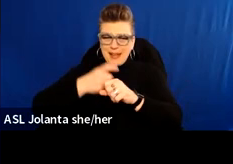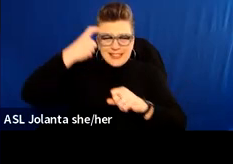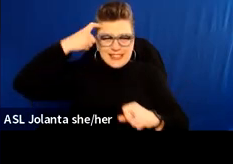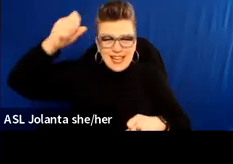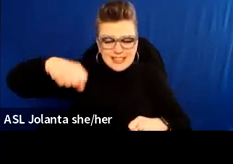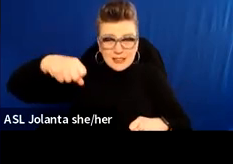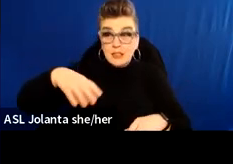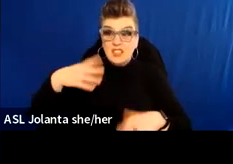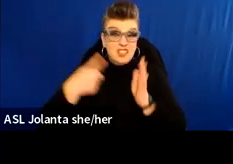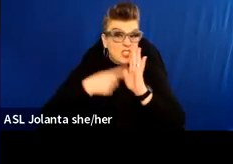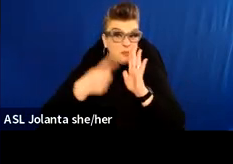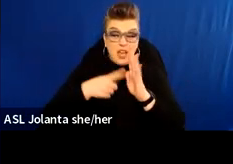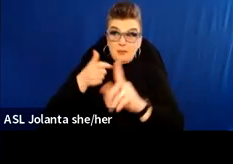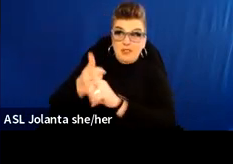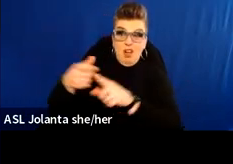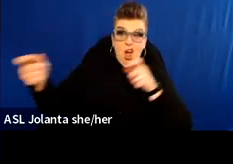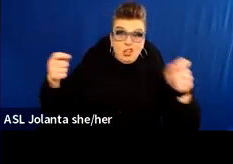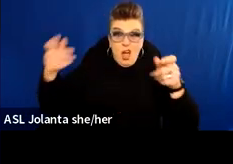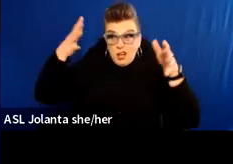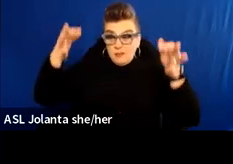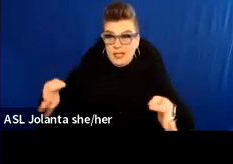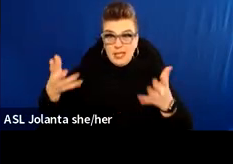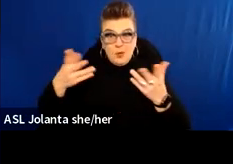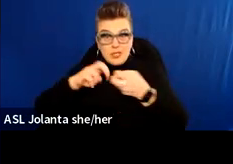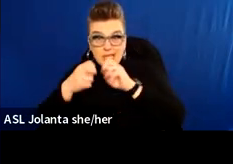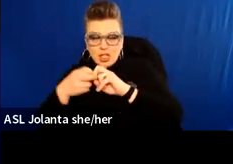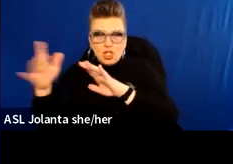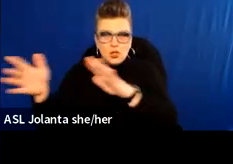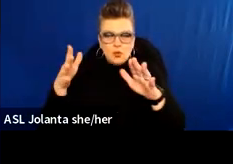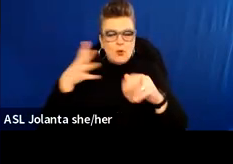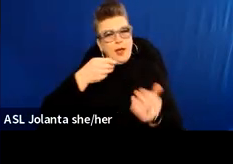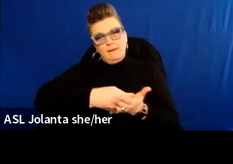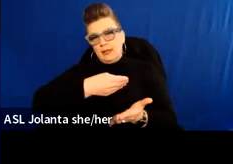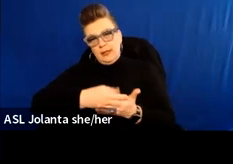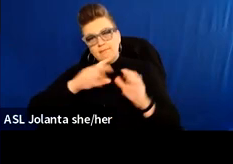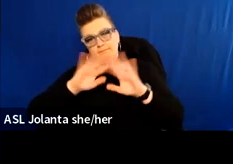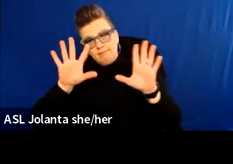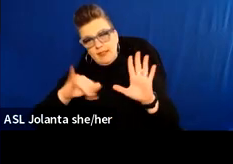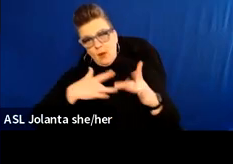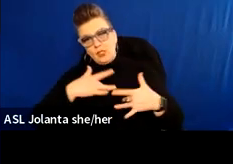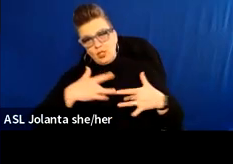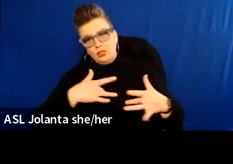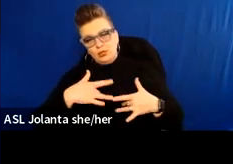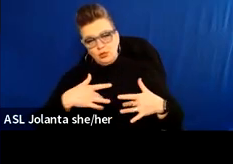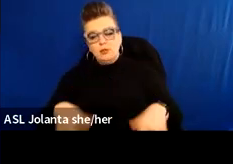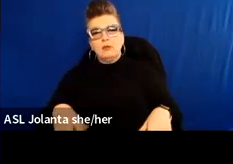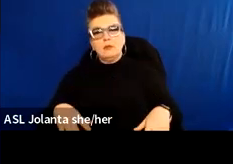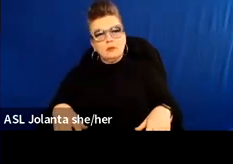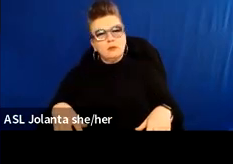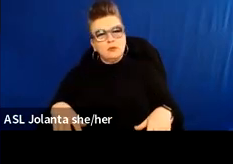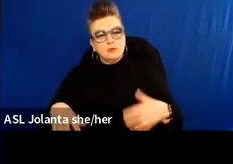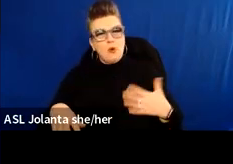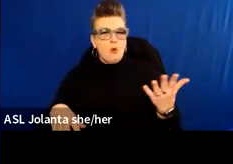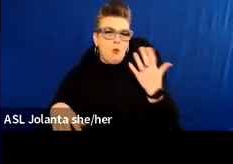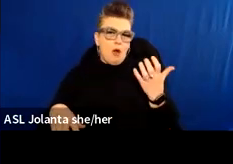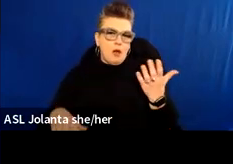issue and as the superintendent pointed out obviously the funding was a concern so i i just want to again